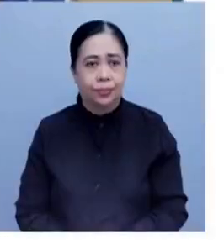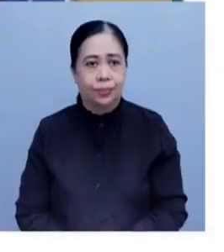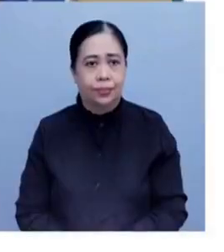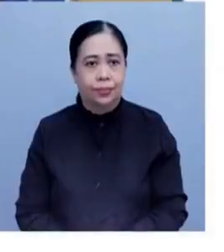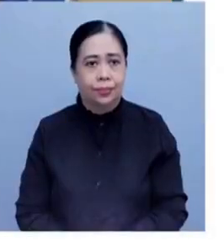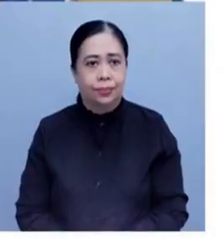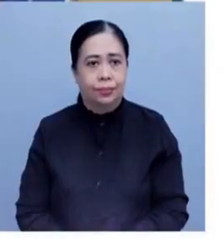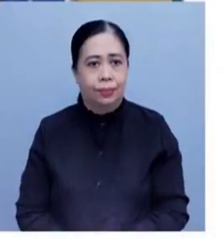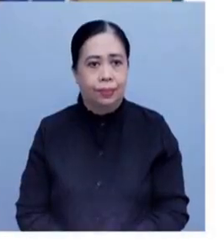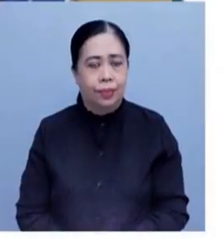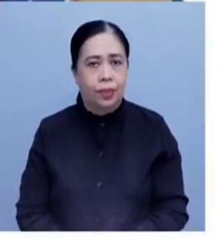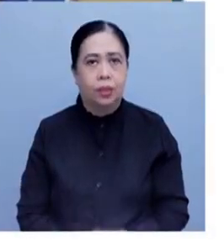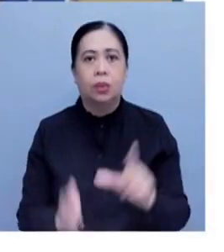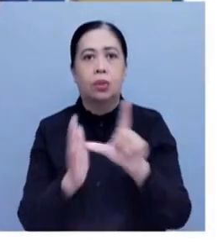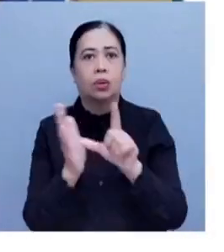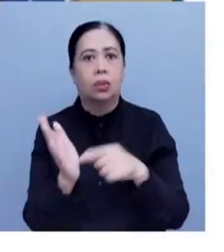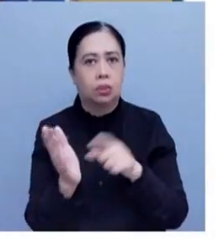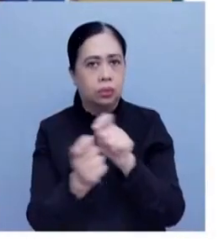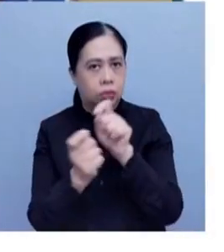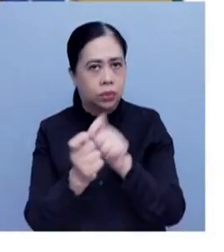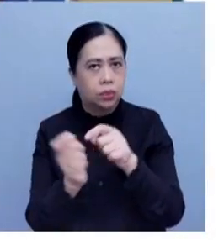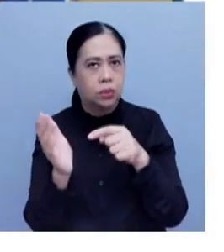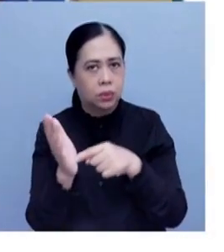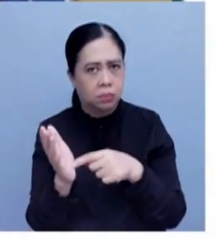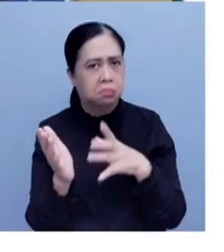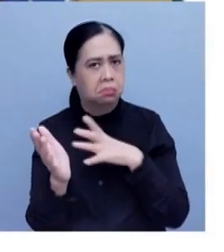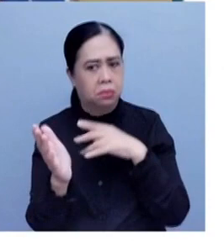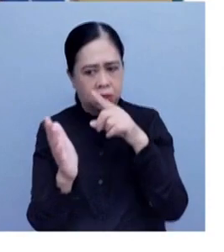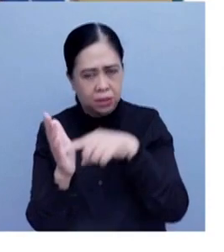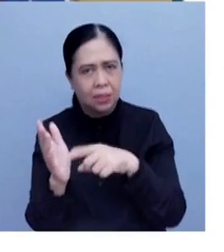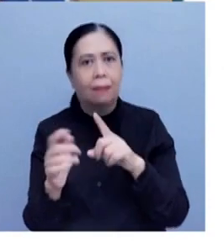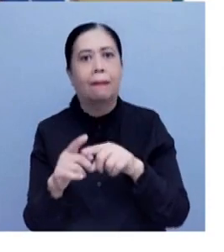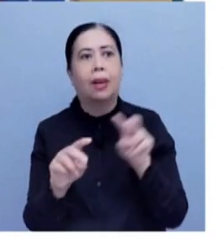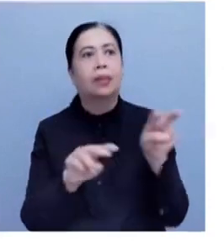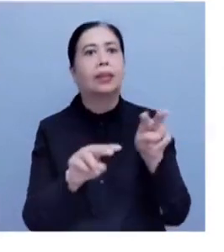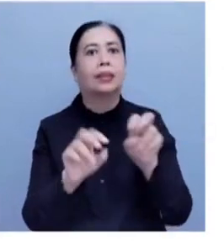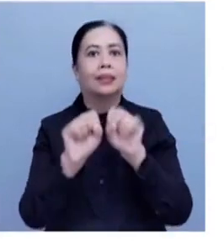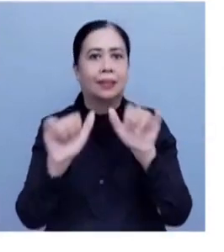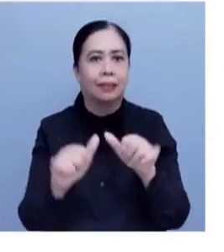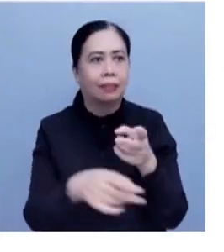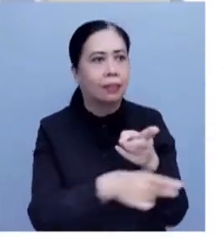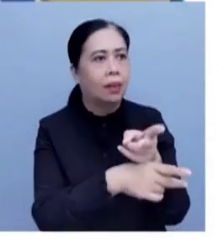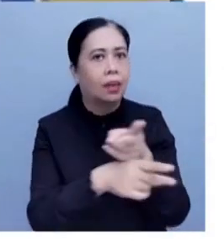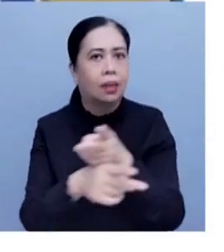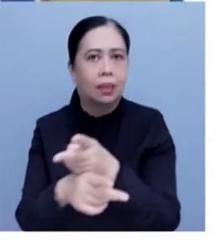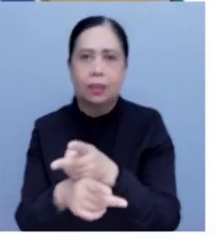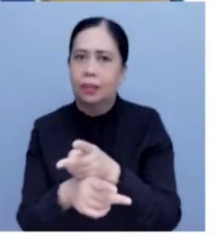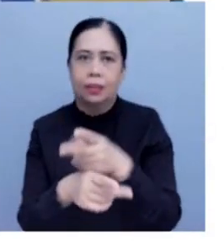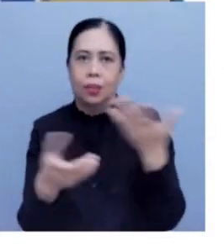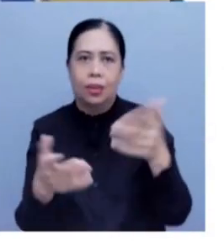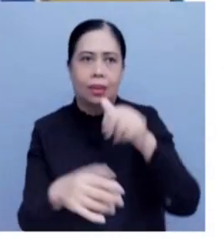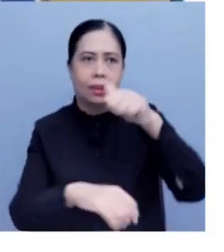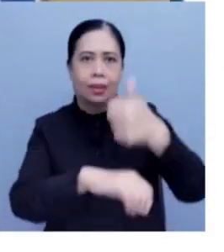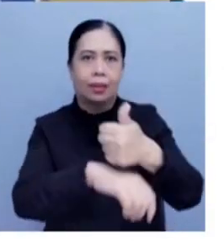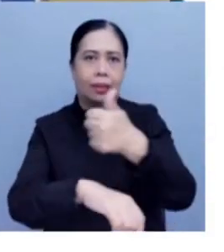The law is very specific on this. The problem is that the monitoring system is not in place. We